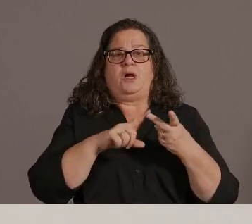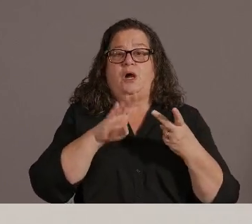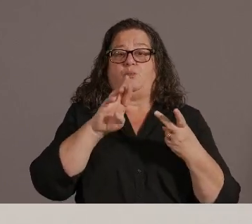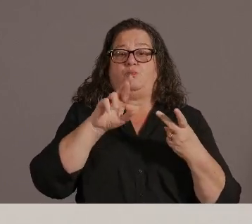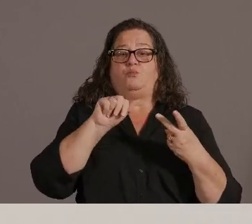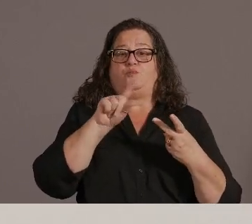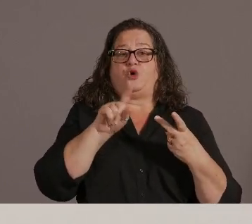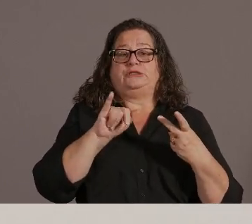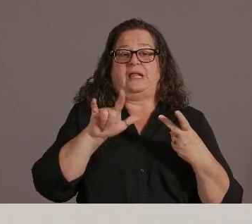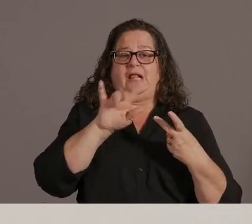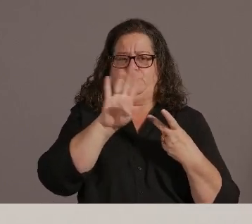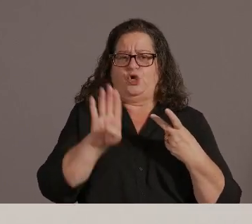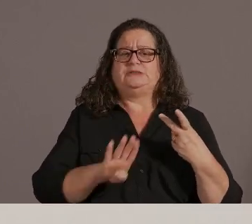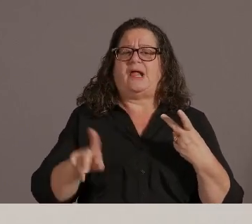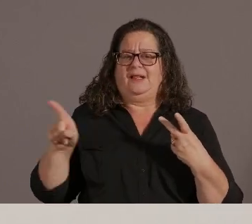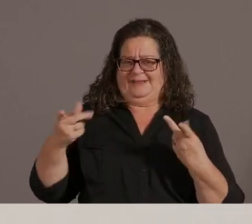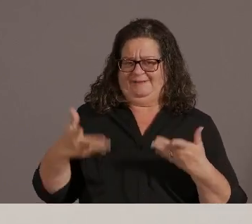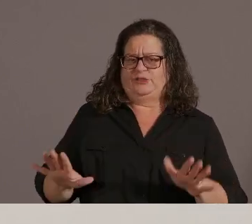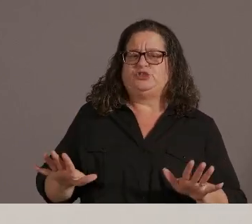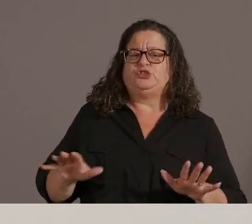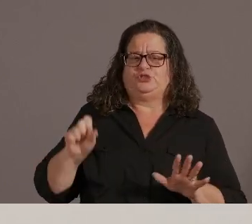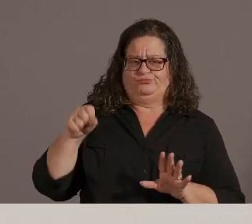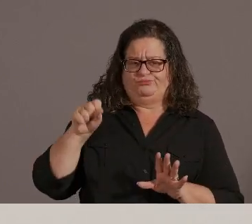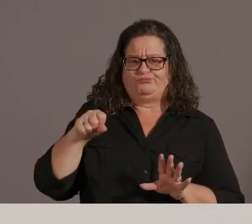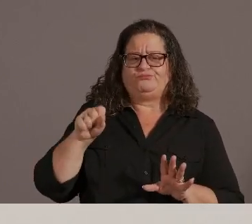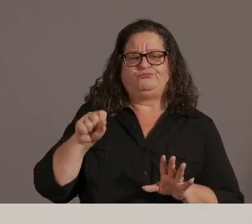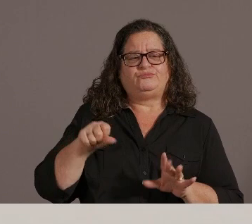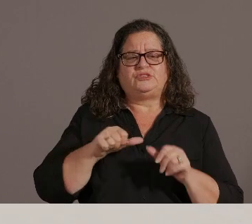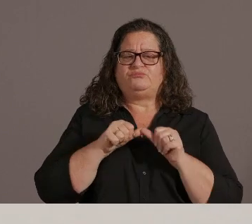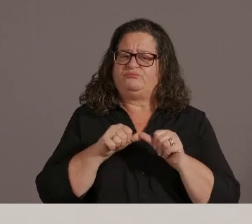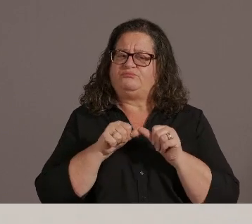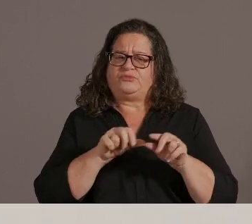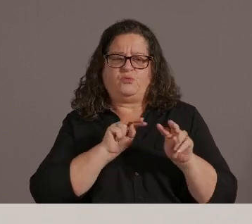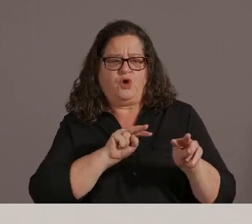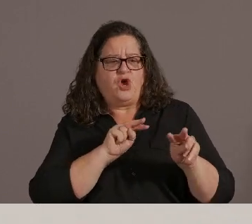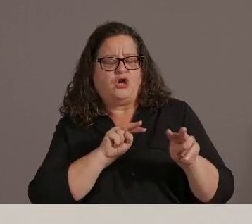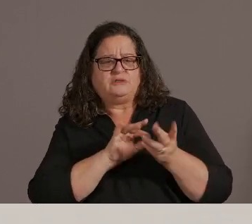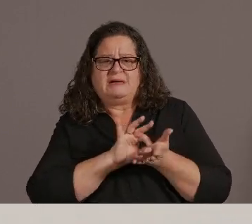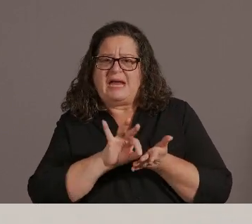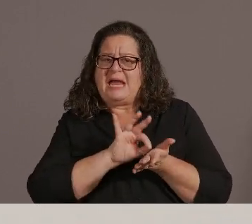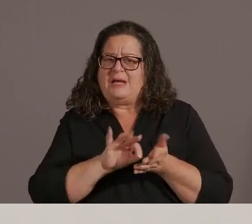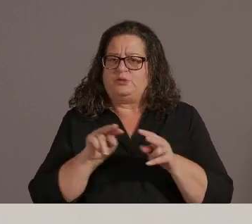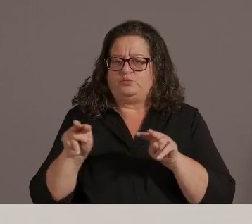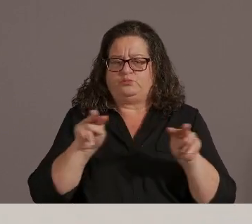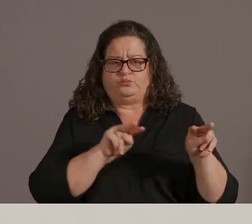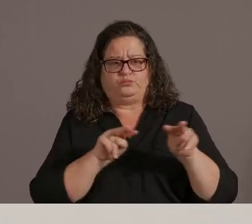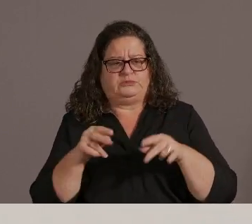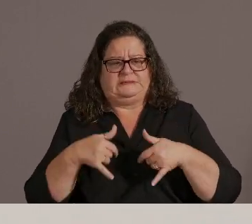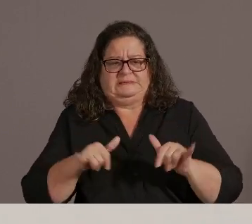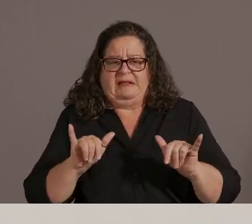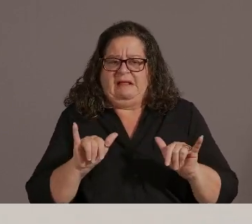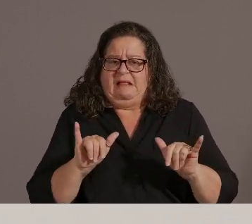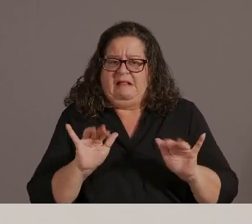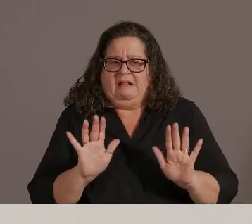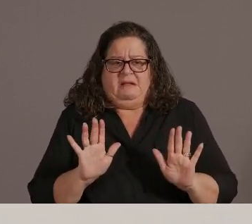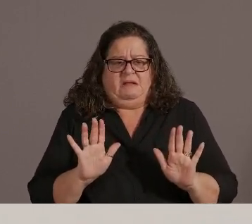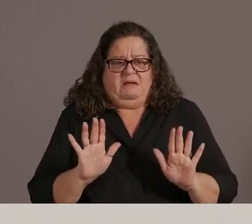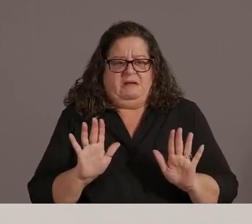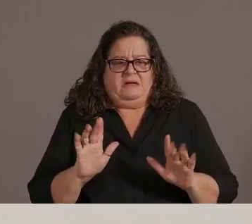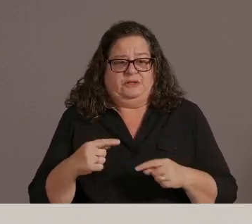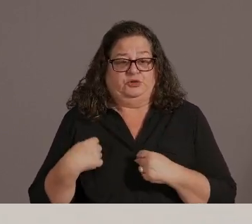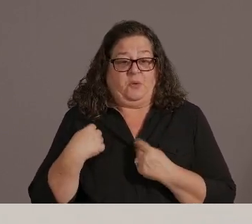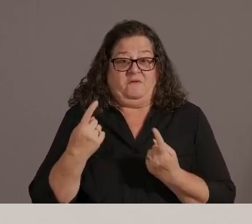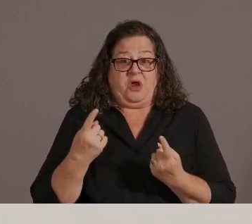Arizona, and we continue to monitor and look for that. Again, it hasn't changed the what